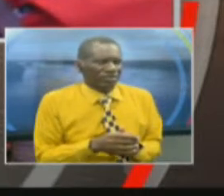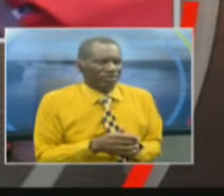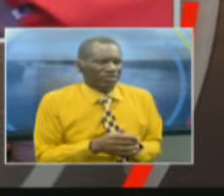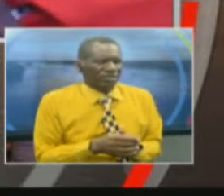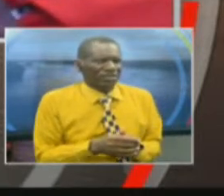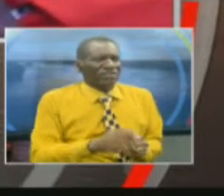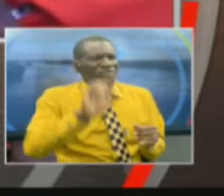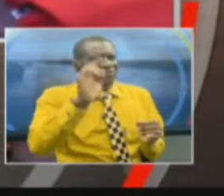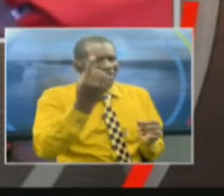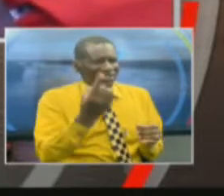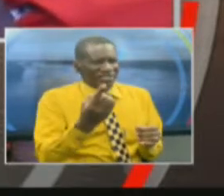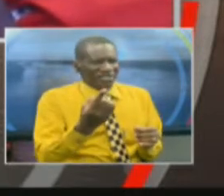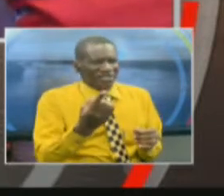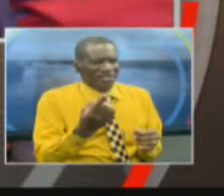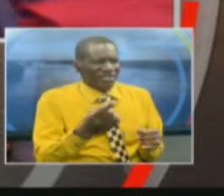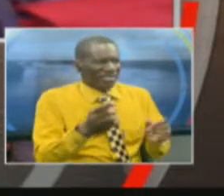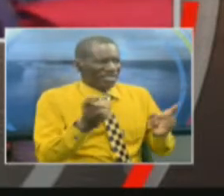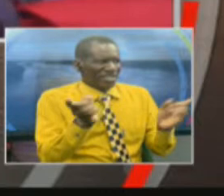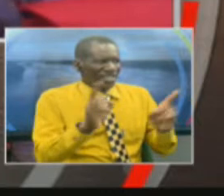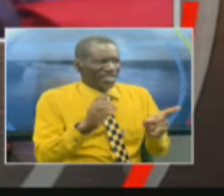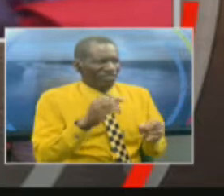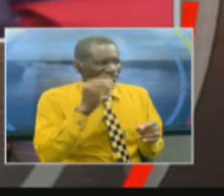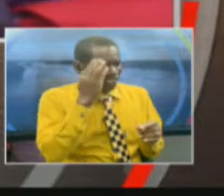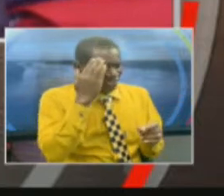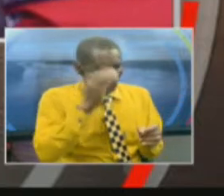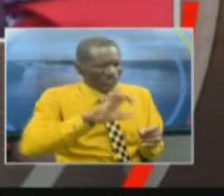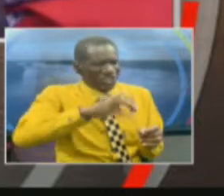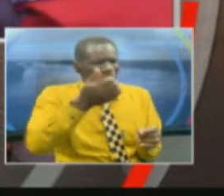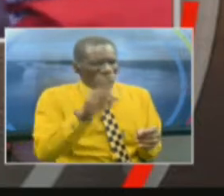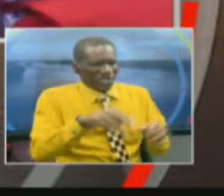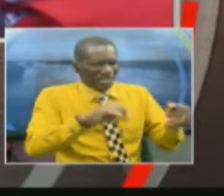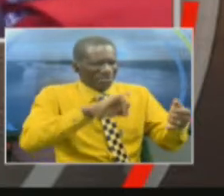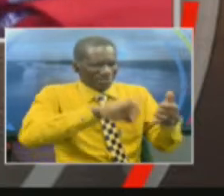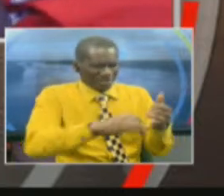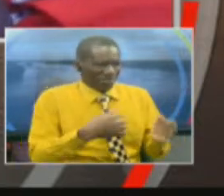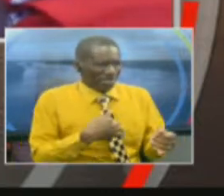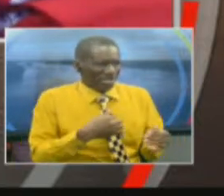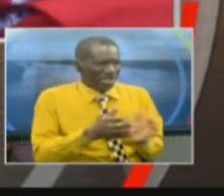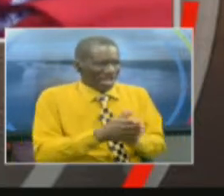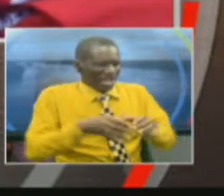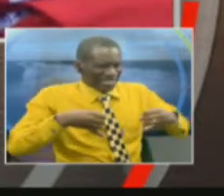At first I didn't think it would, and I really